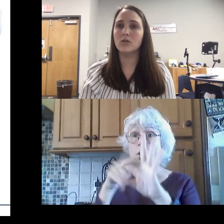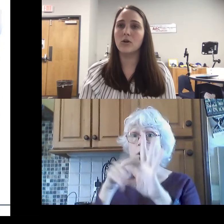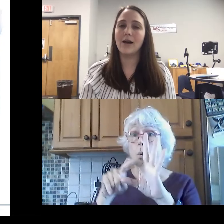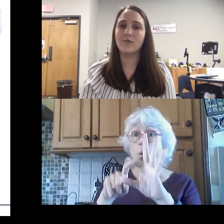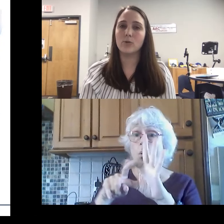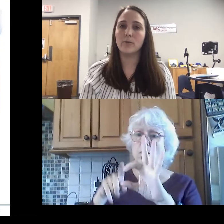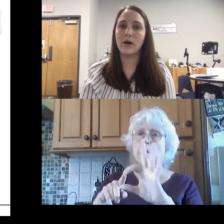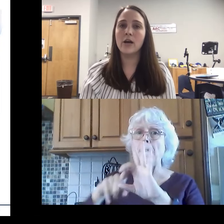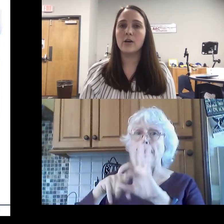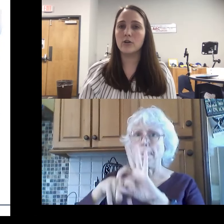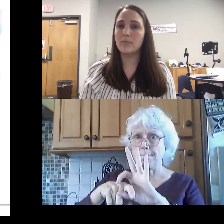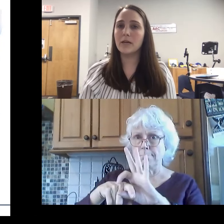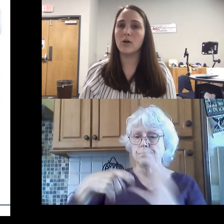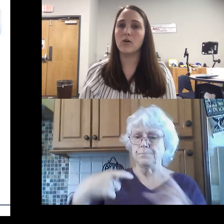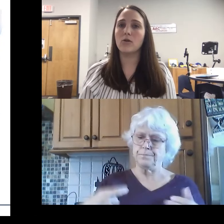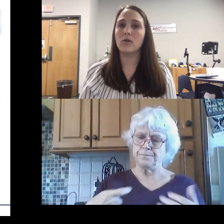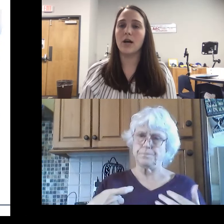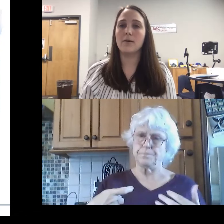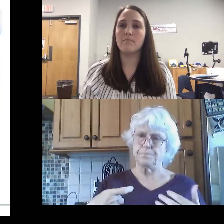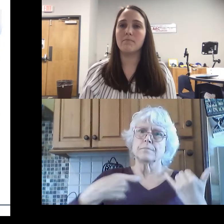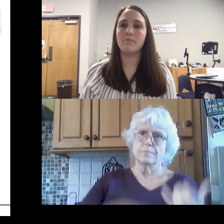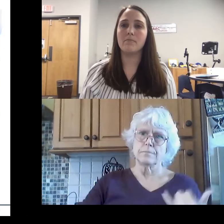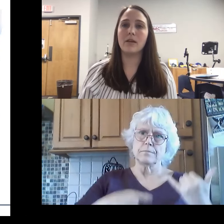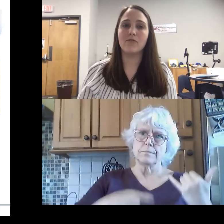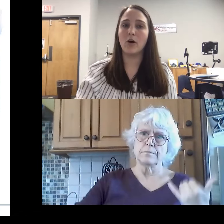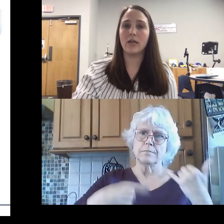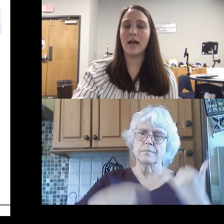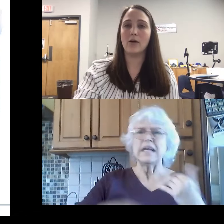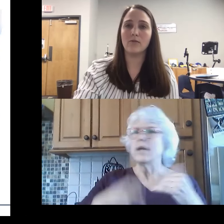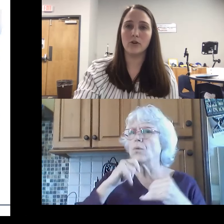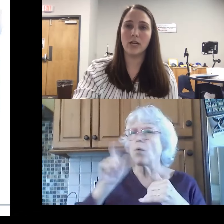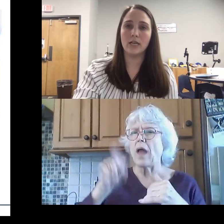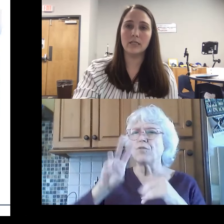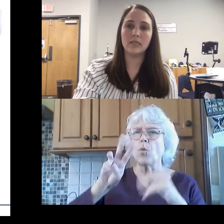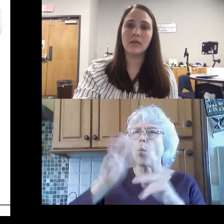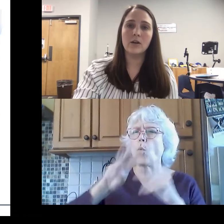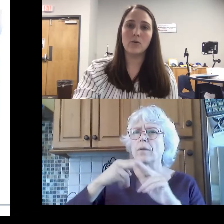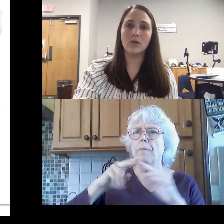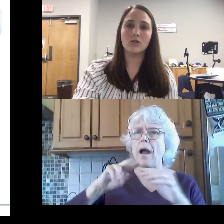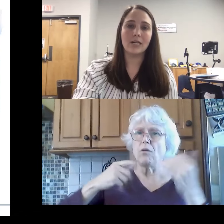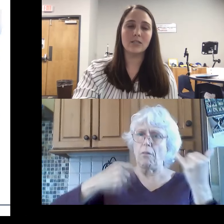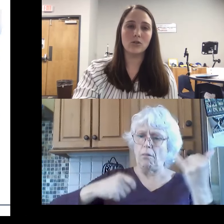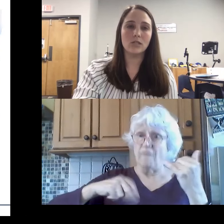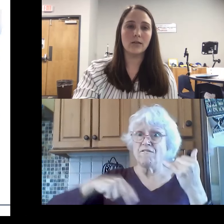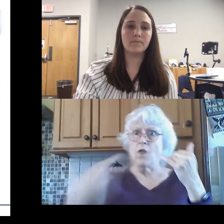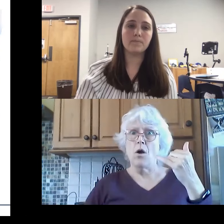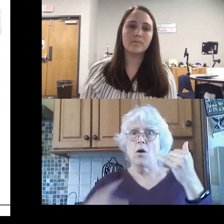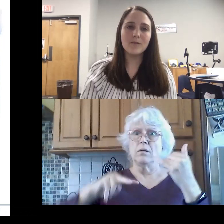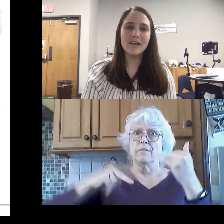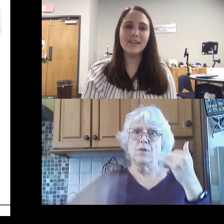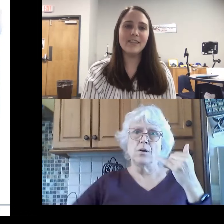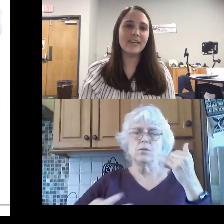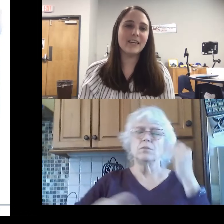hand so you don't have to worry about gripping or it falling out of your hand when you're trying to use it.